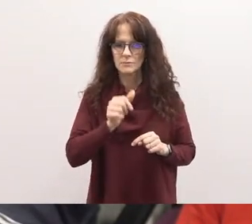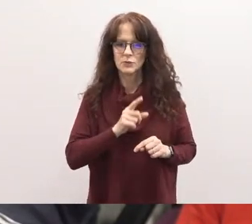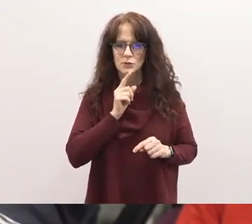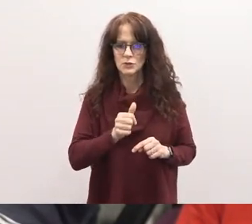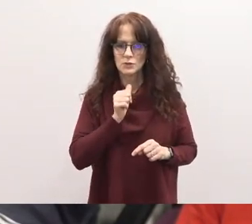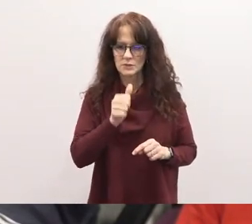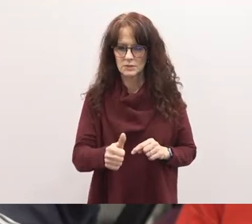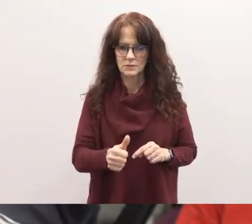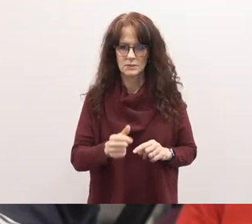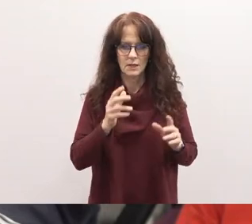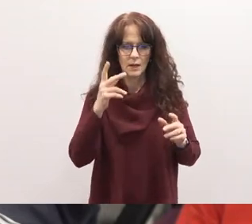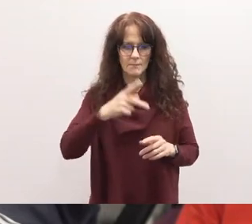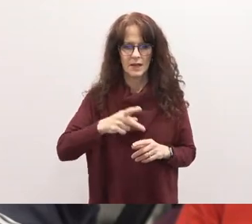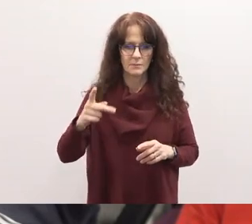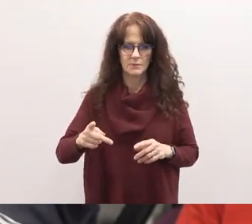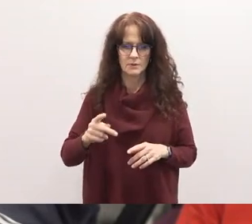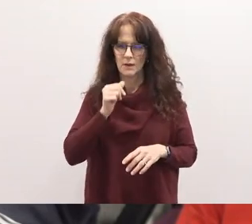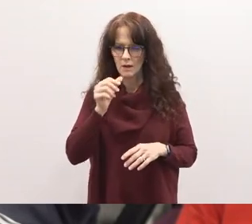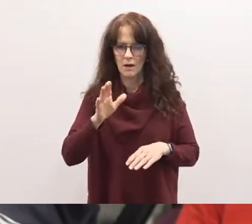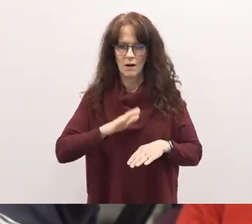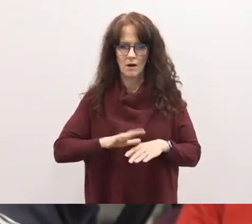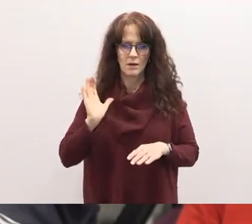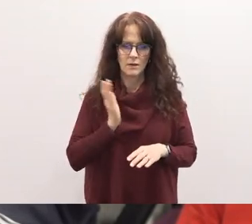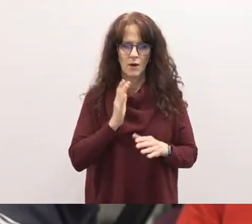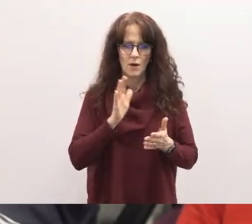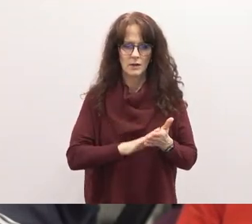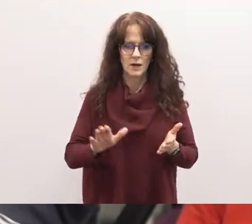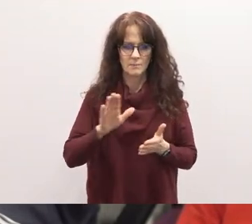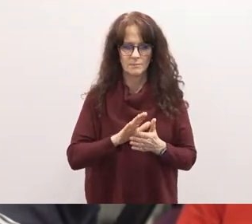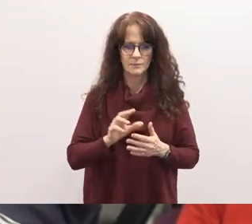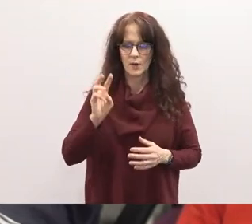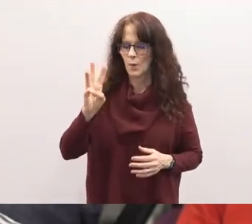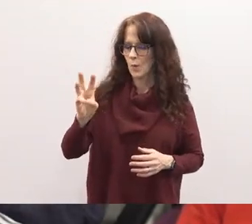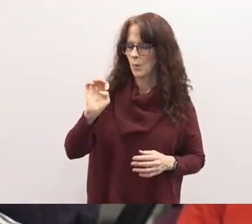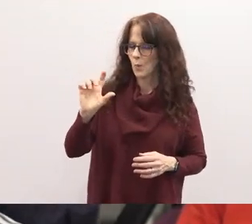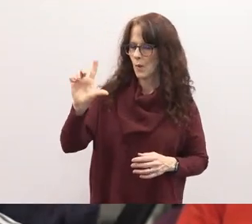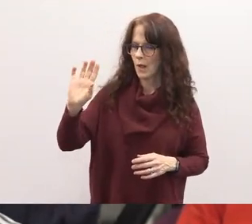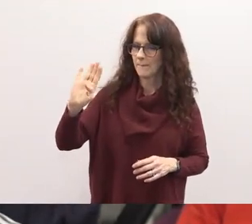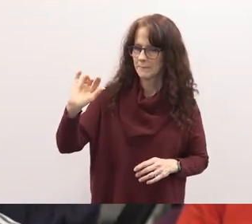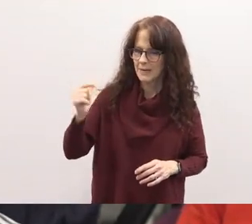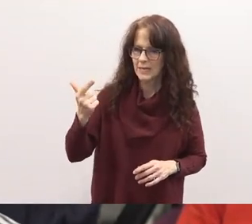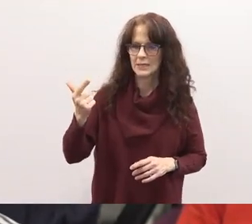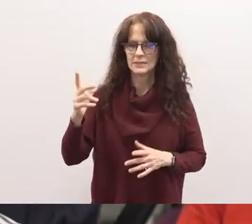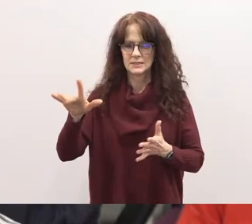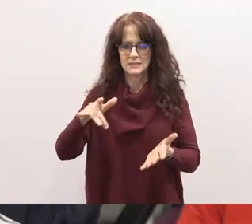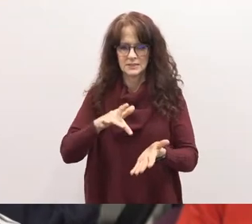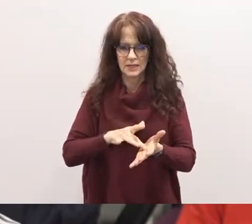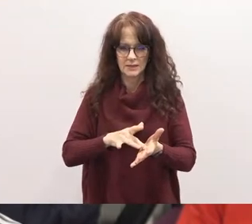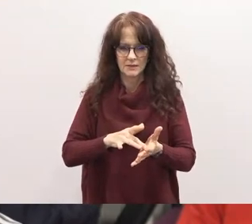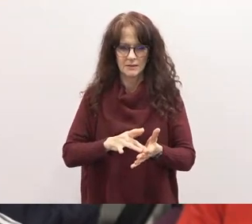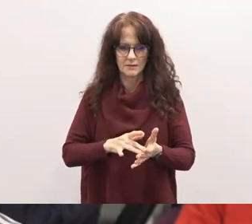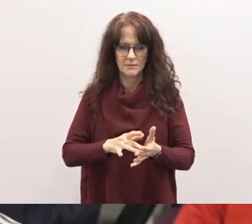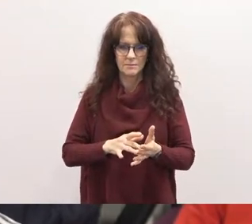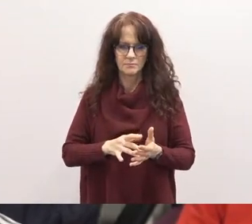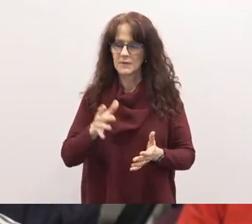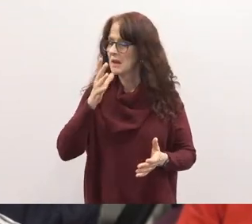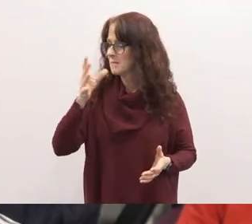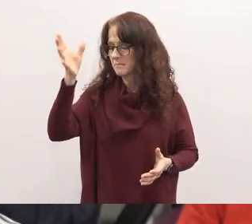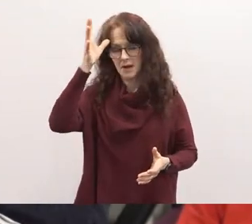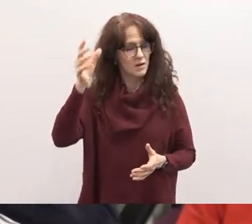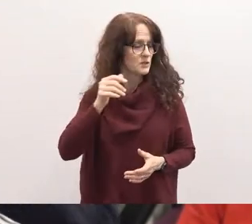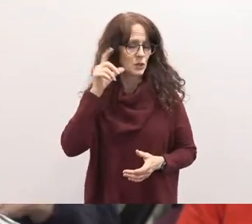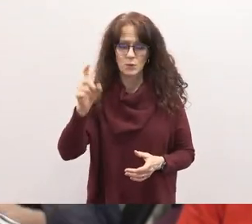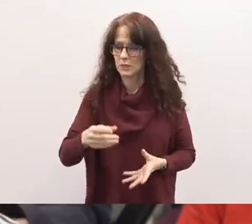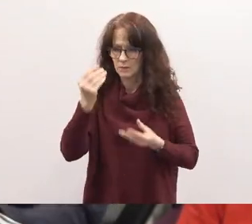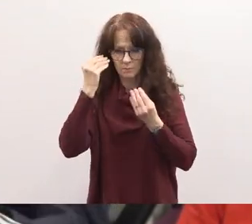Otherwise, Planned Parenthood would not be on our campus. The Well-Being Center is very adamant that parents do not need to be informed